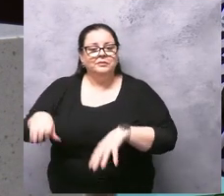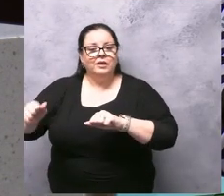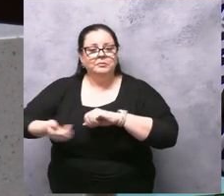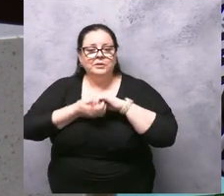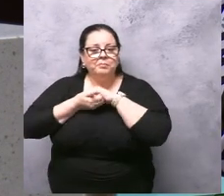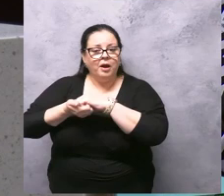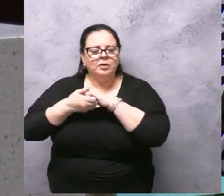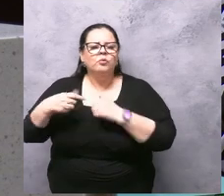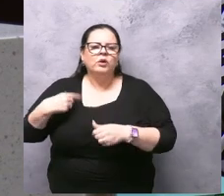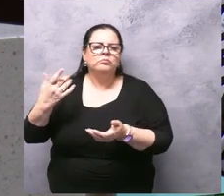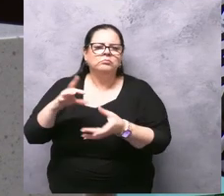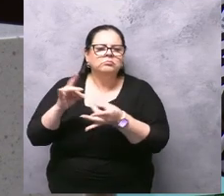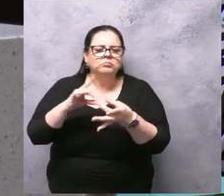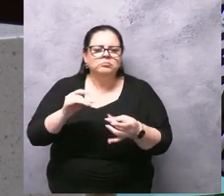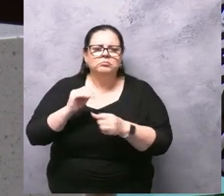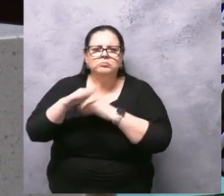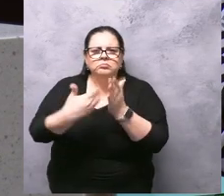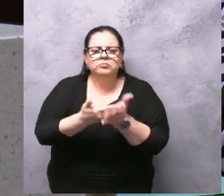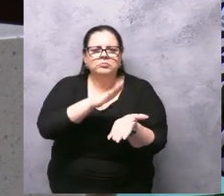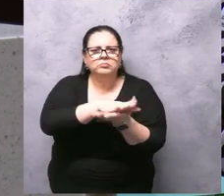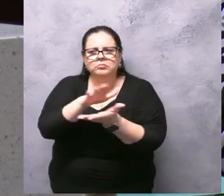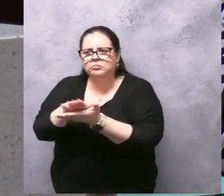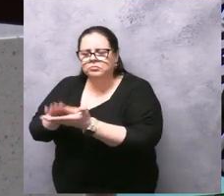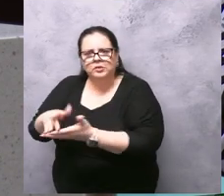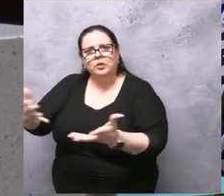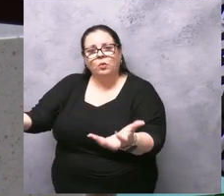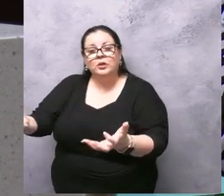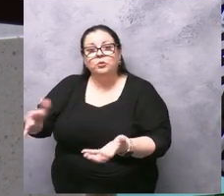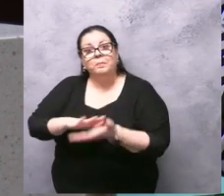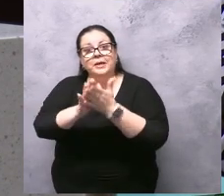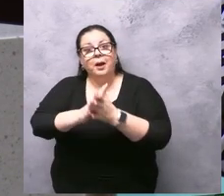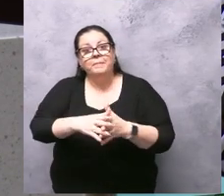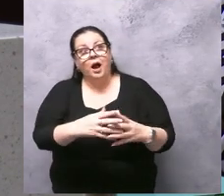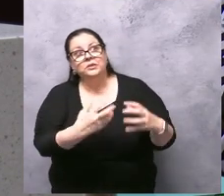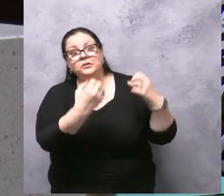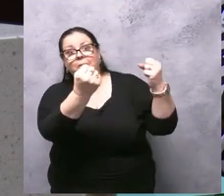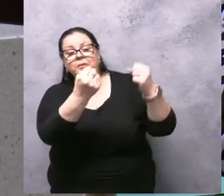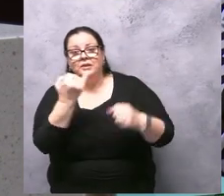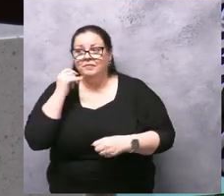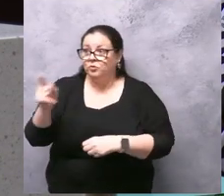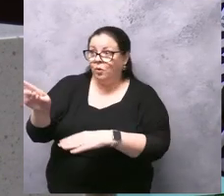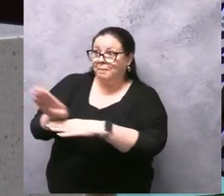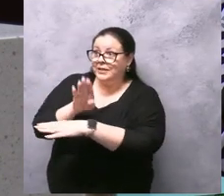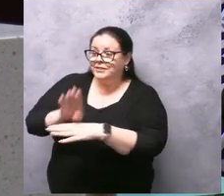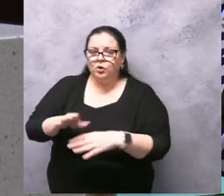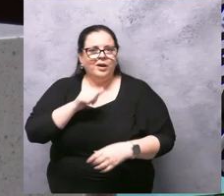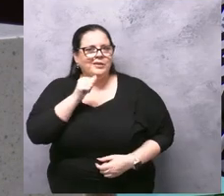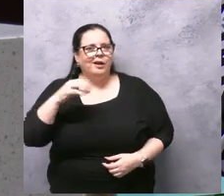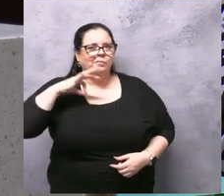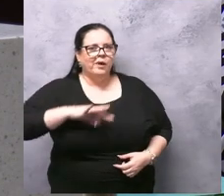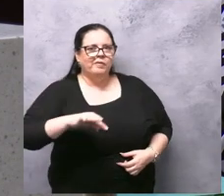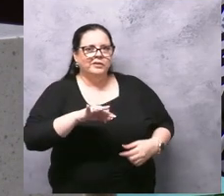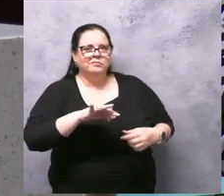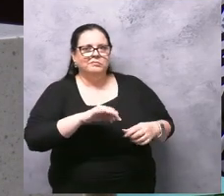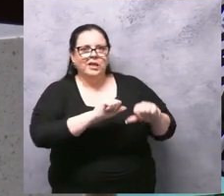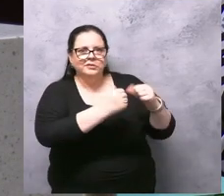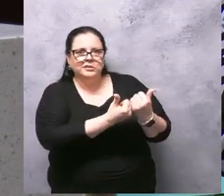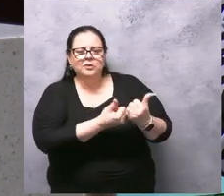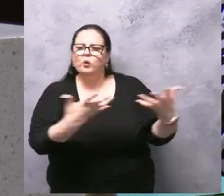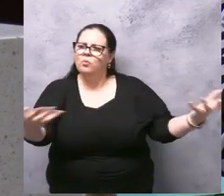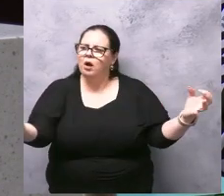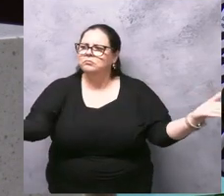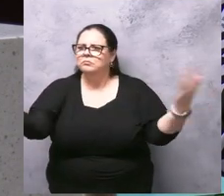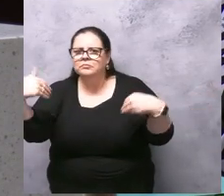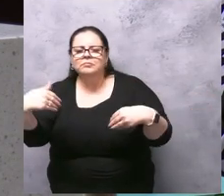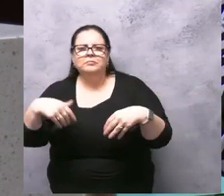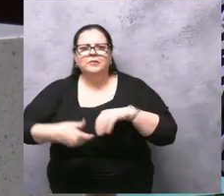we've talked about that a lot. All of our campuses would love to be adopted, so if you're a business or a nonprofit, we would love for you to be a part of Cy-Fair and